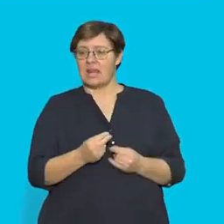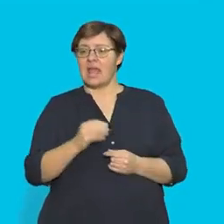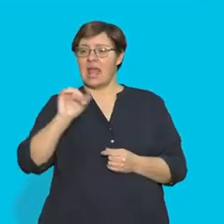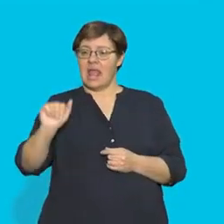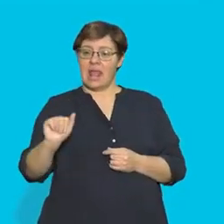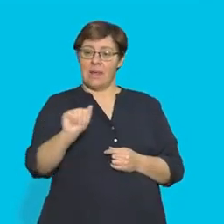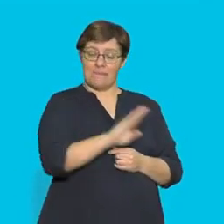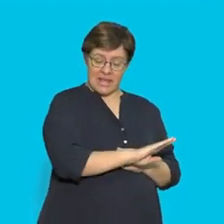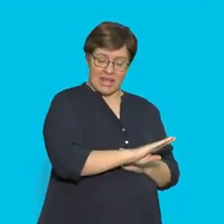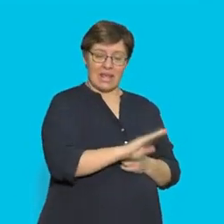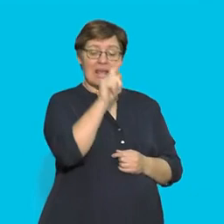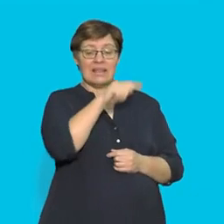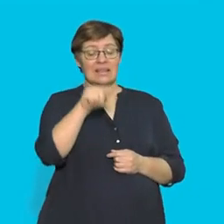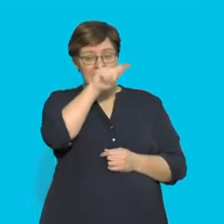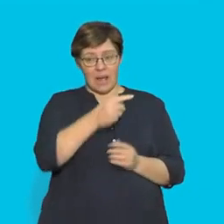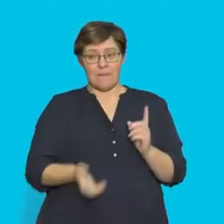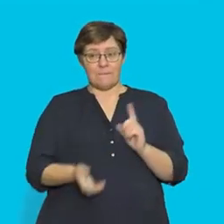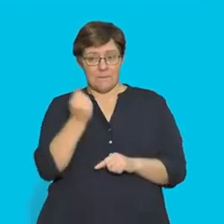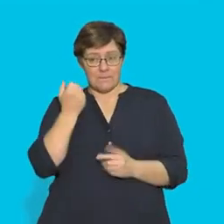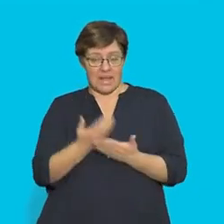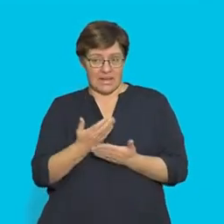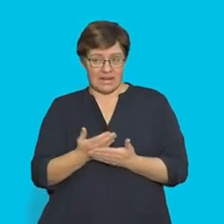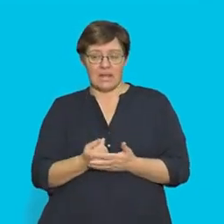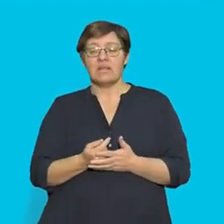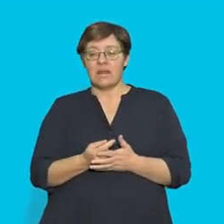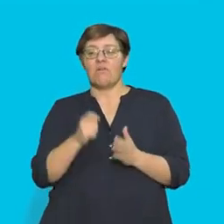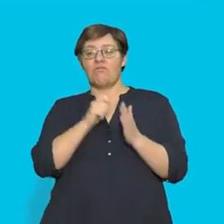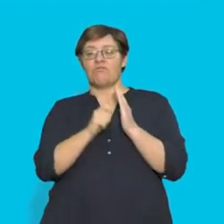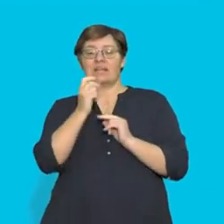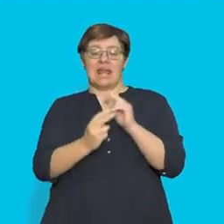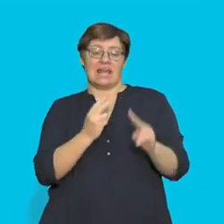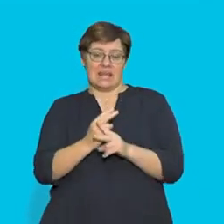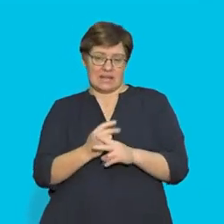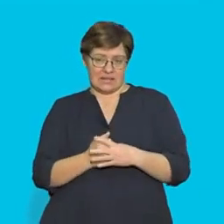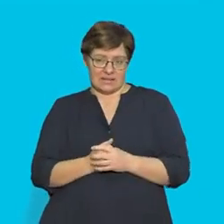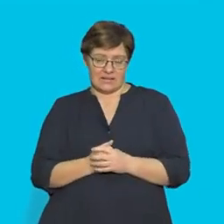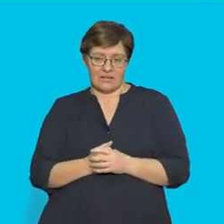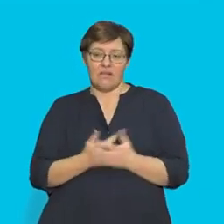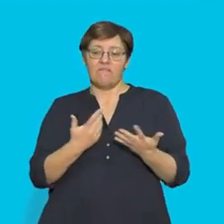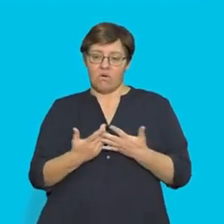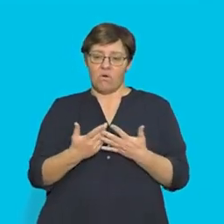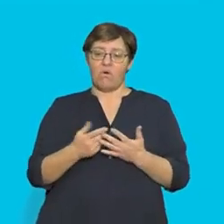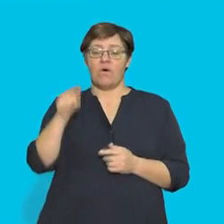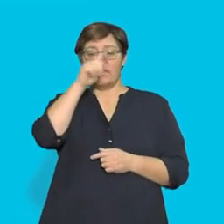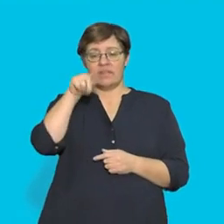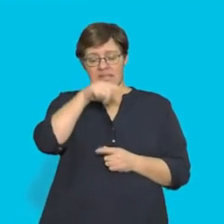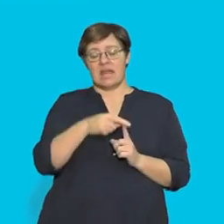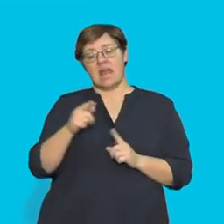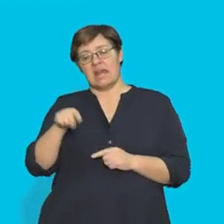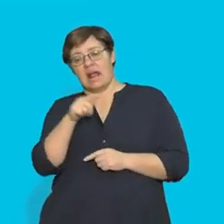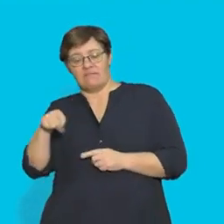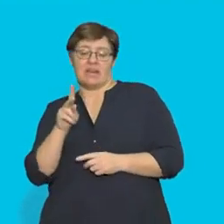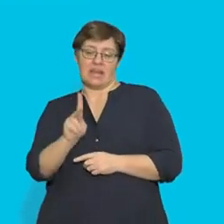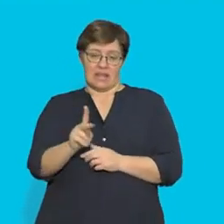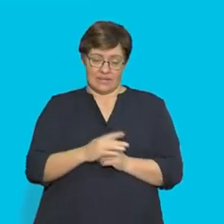got AB and theta, then I could find the side, I could rewrite AD in terms of theta